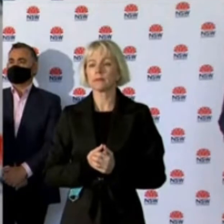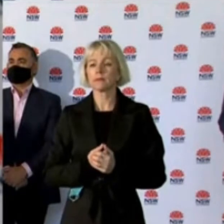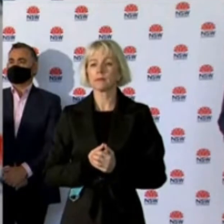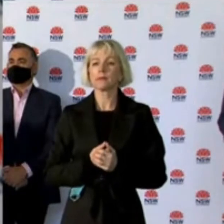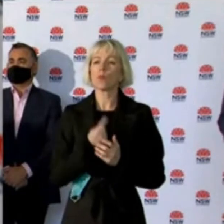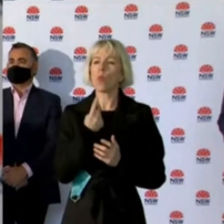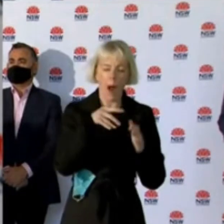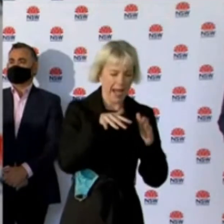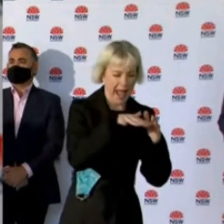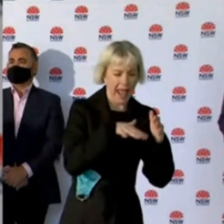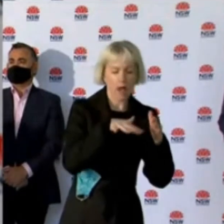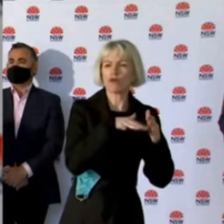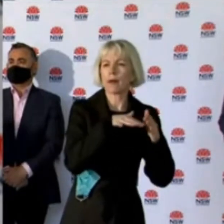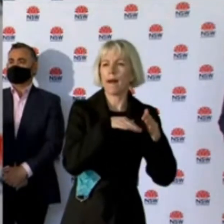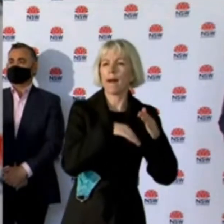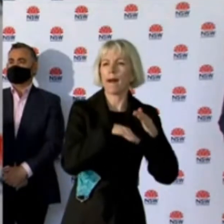the